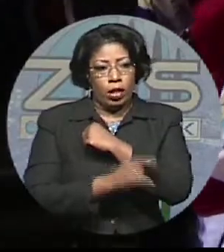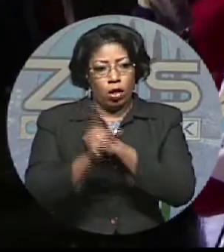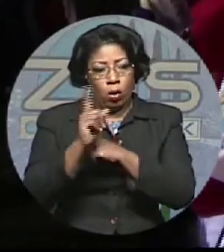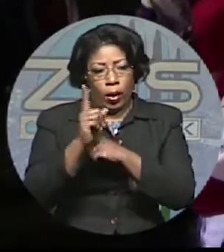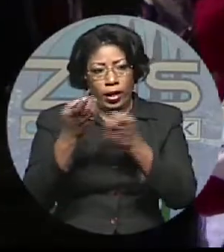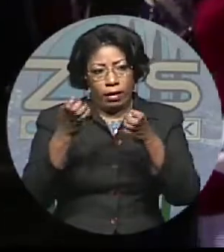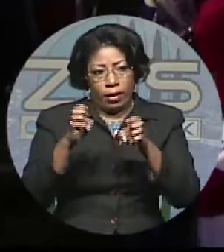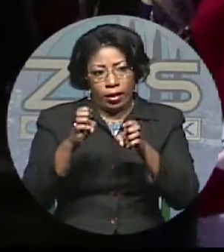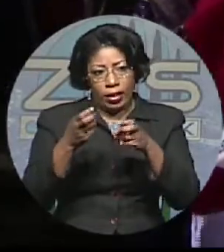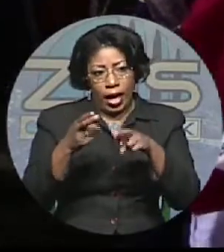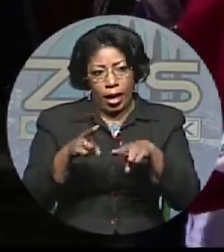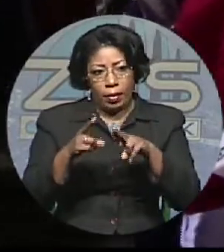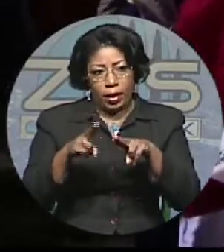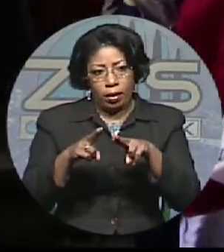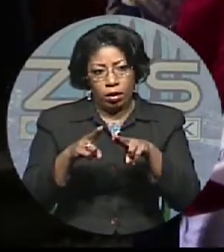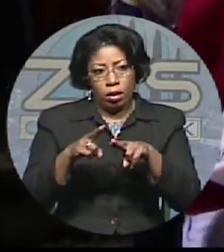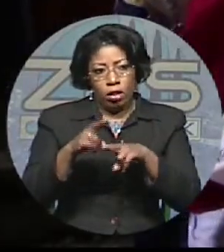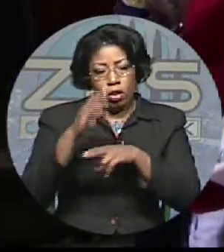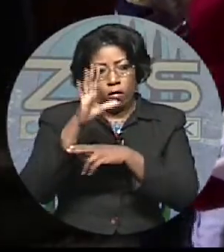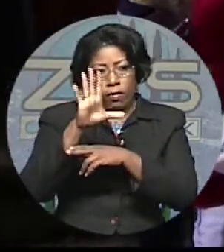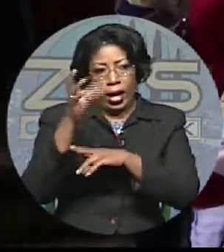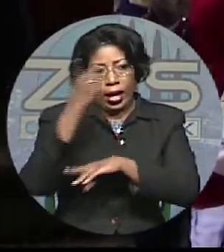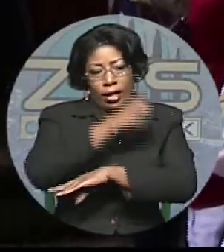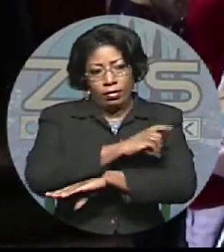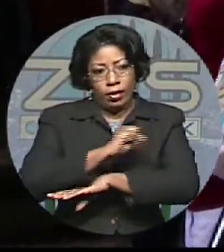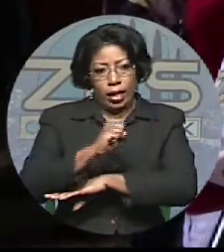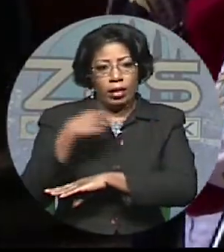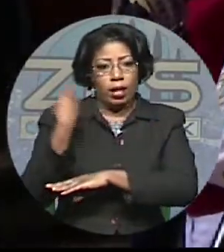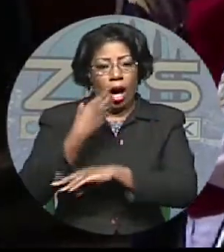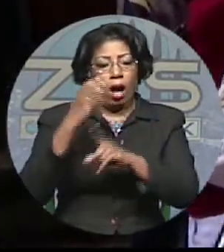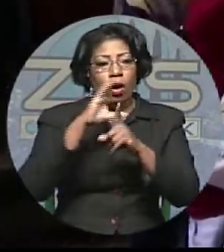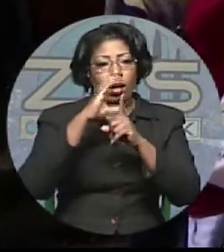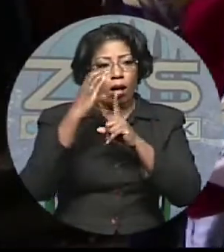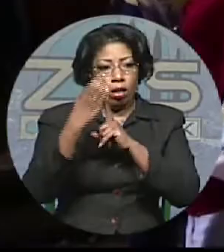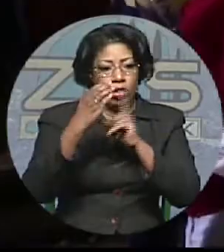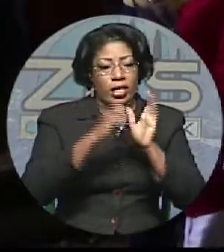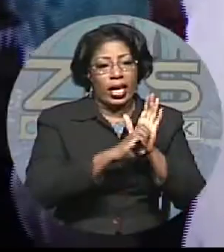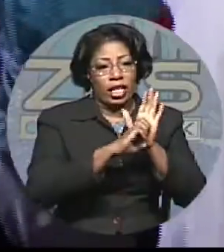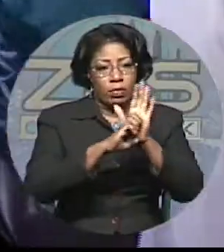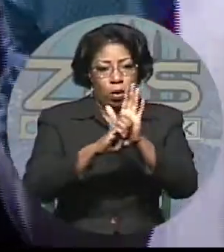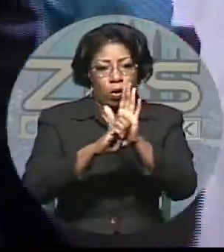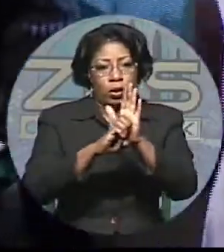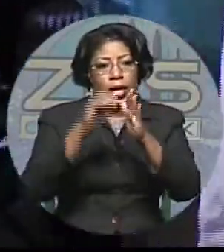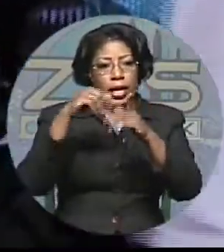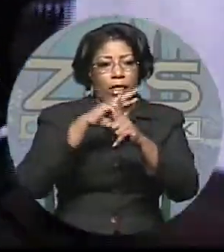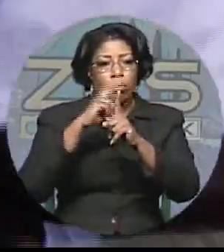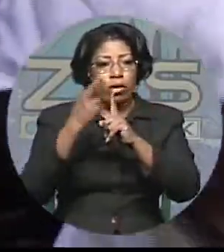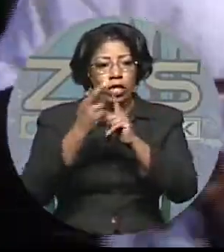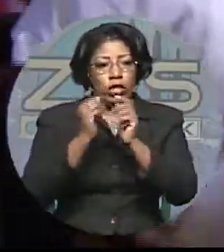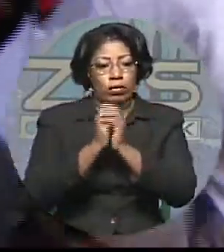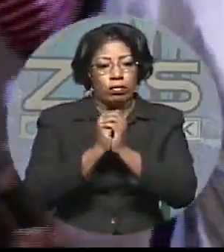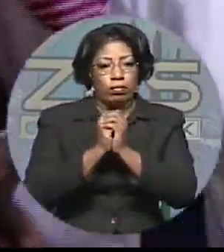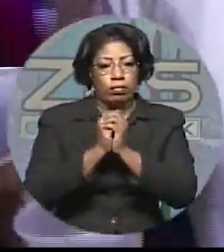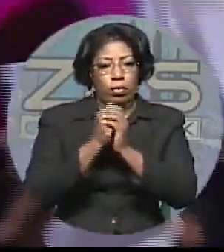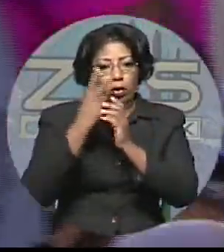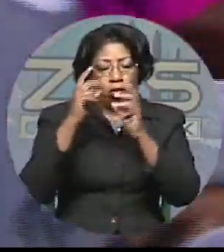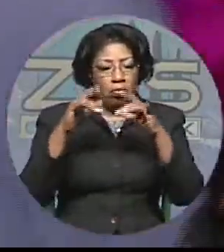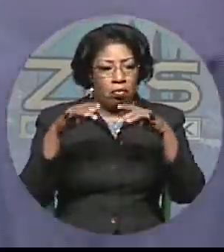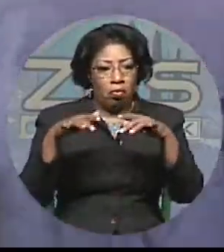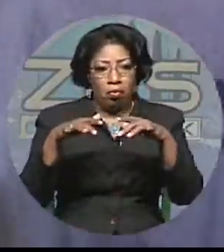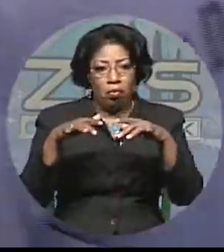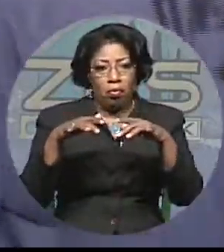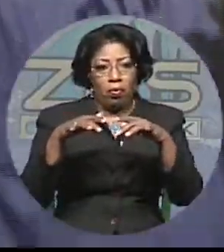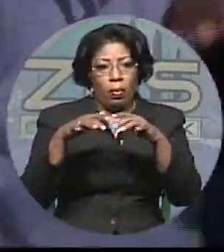event is taking place. So for 5 solid days, our culture is exposed throughout the region. Based on the crowd and star-studded lineup